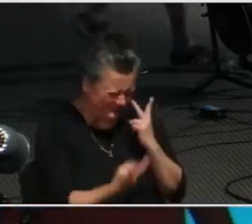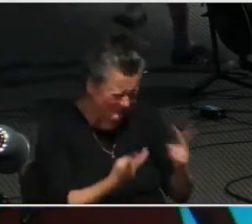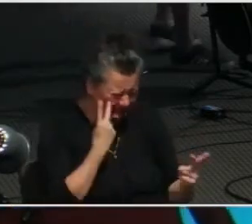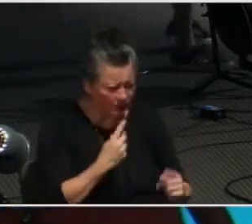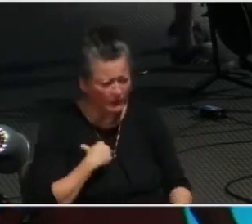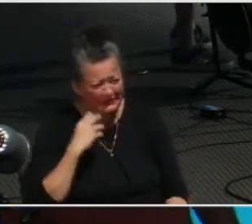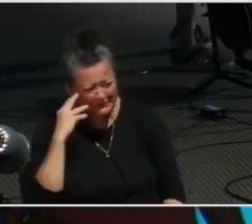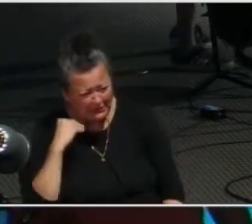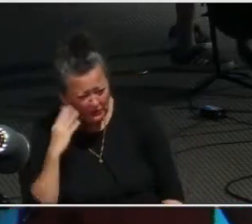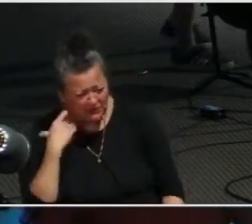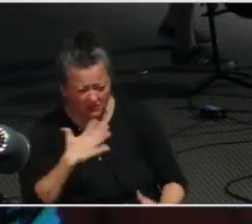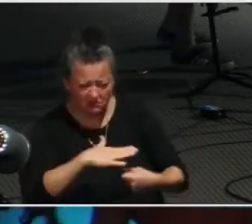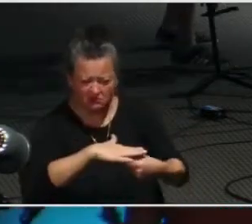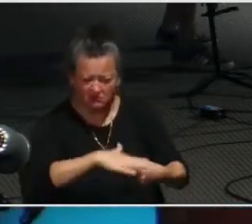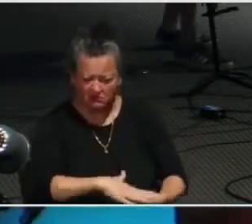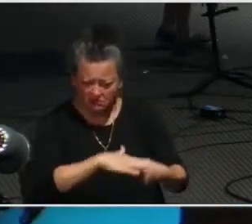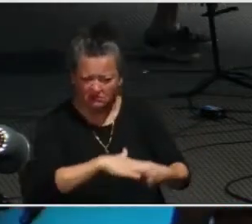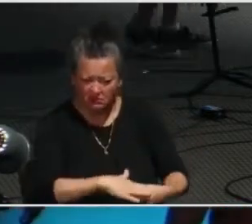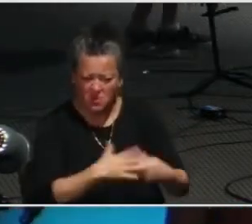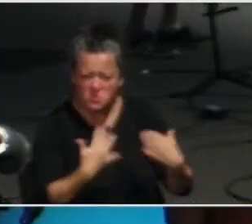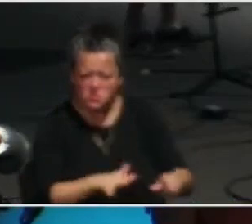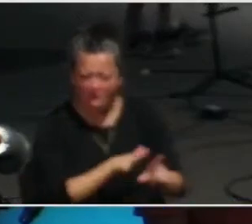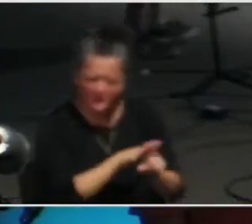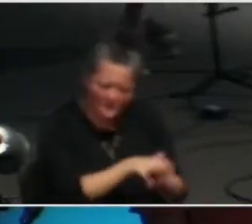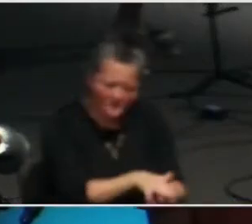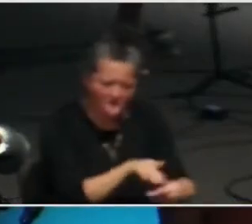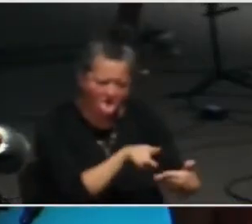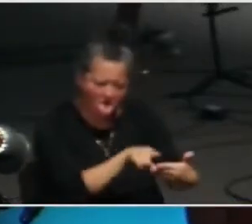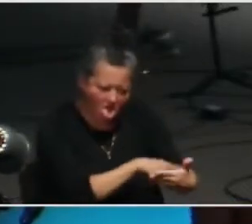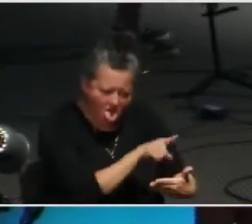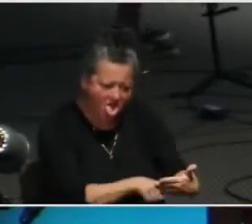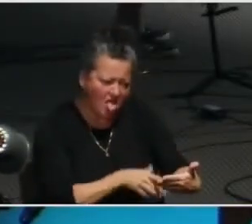our natural selves, our sinful nature, just